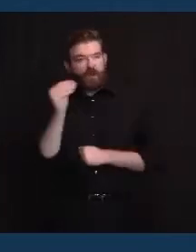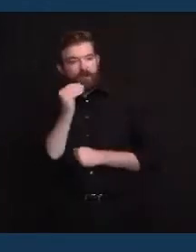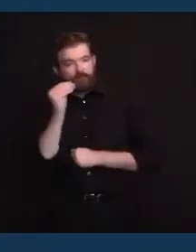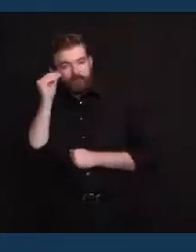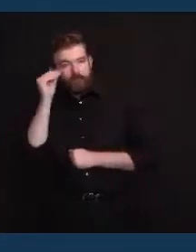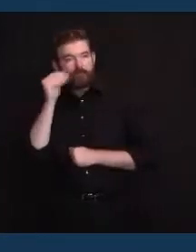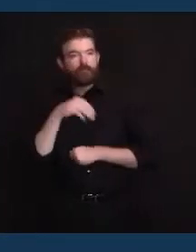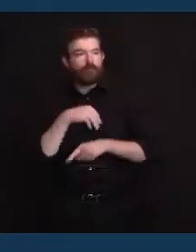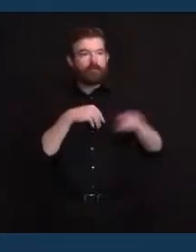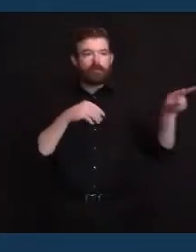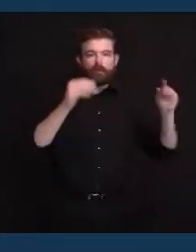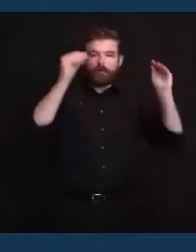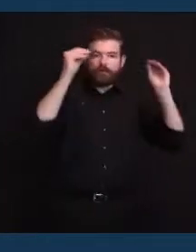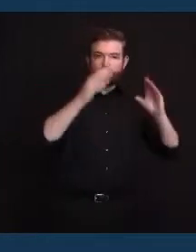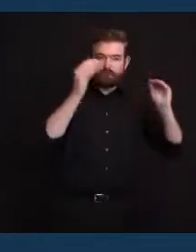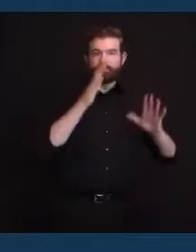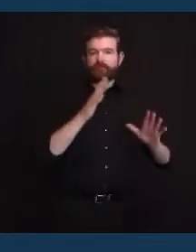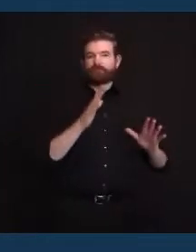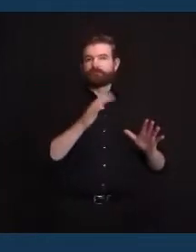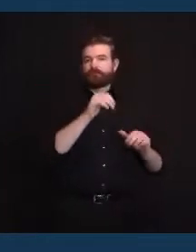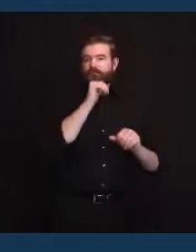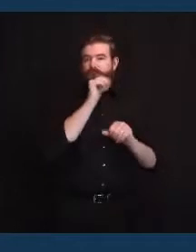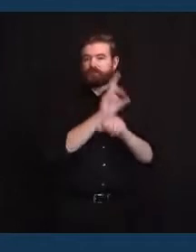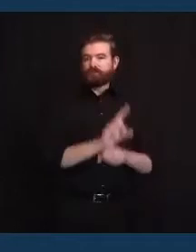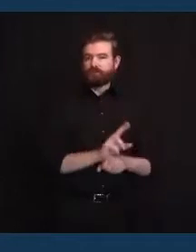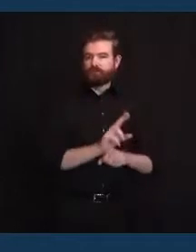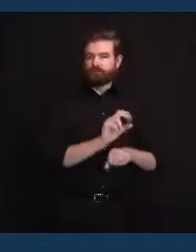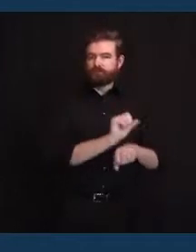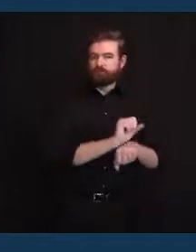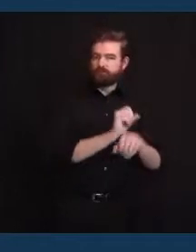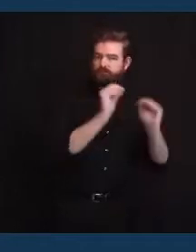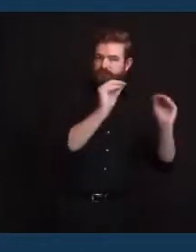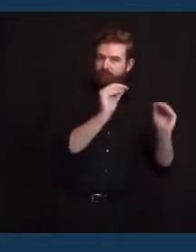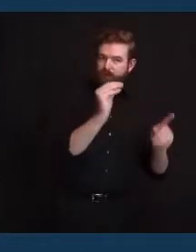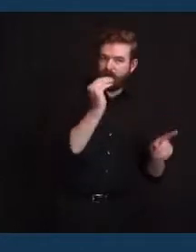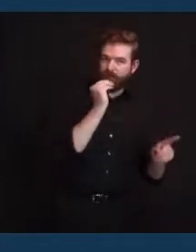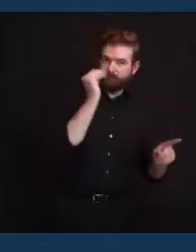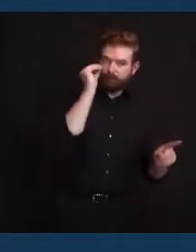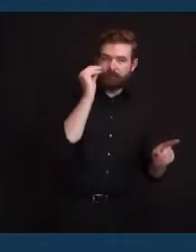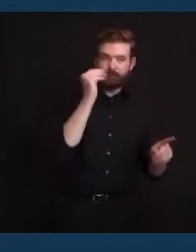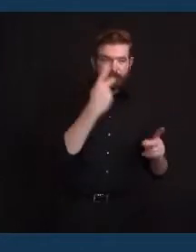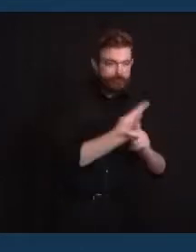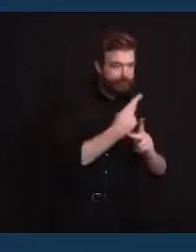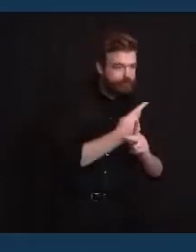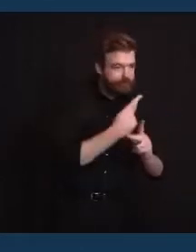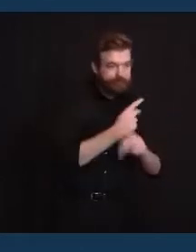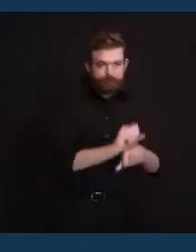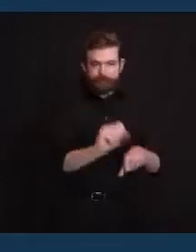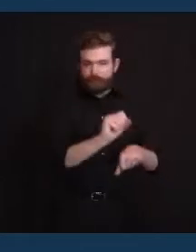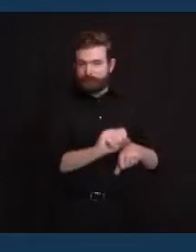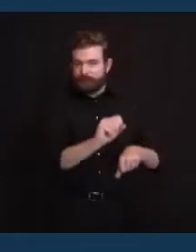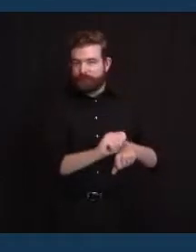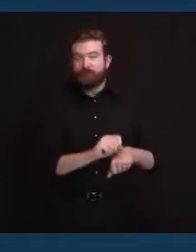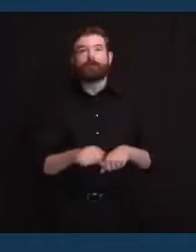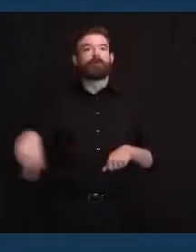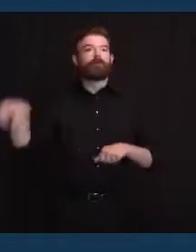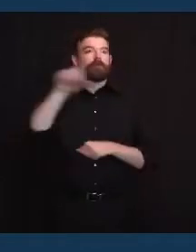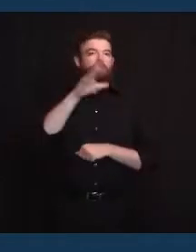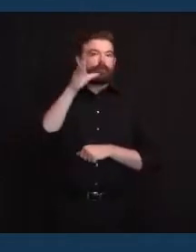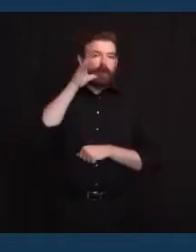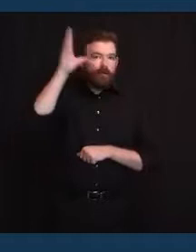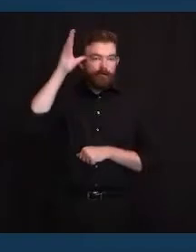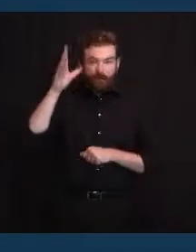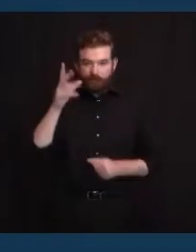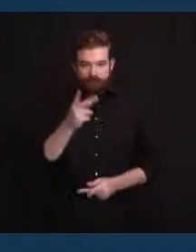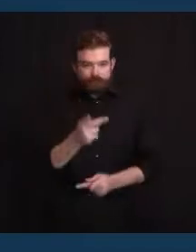and overwhelmingly, they all rose to that challenge. Now, with these unprecedented final months of the school